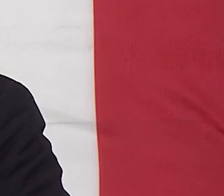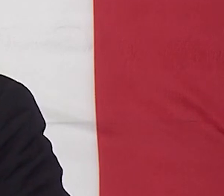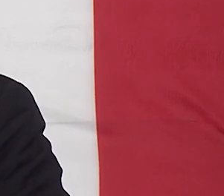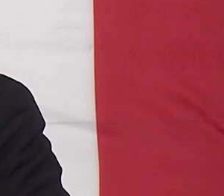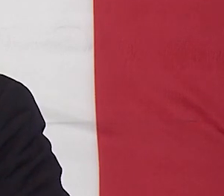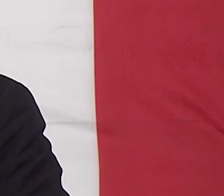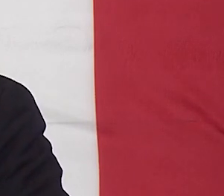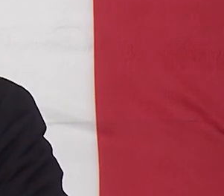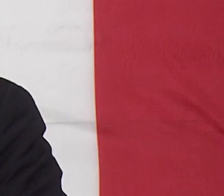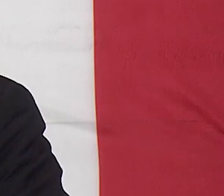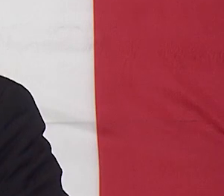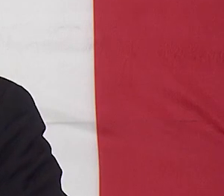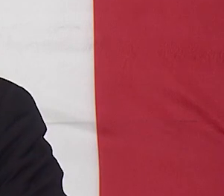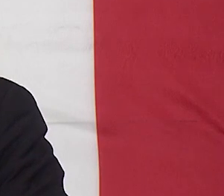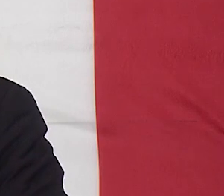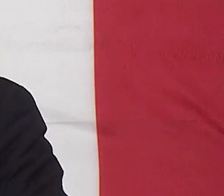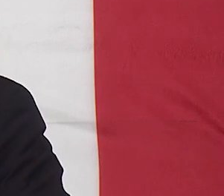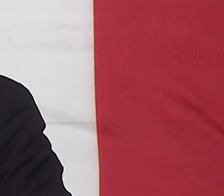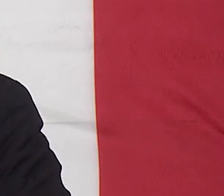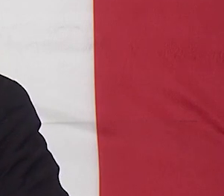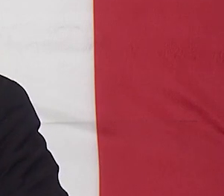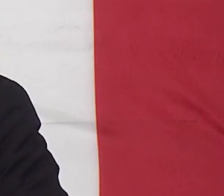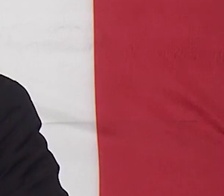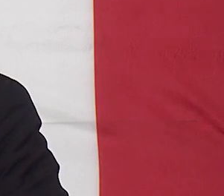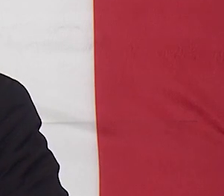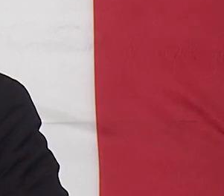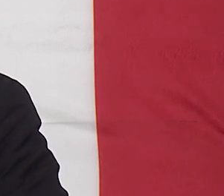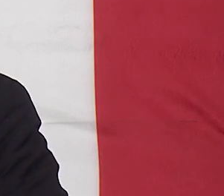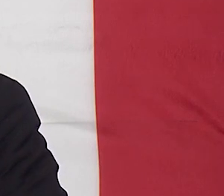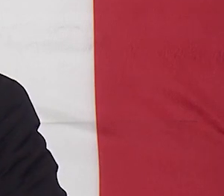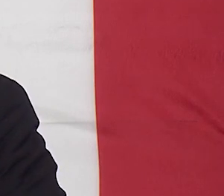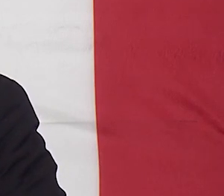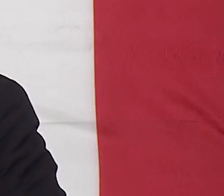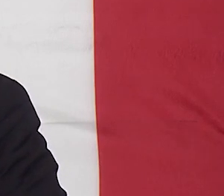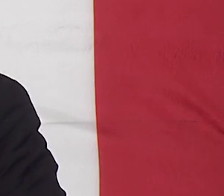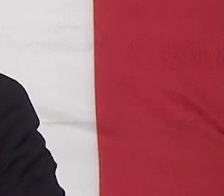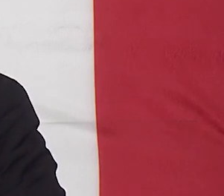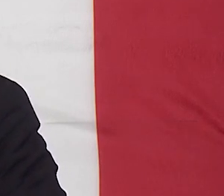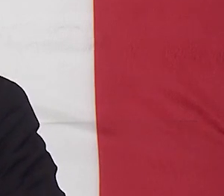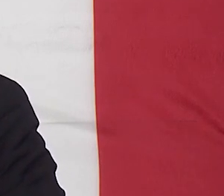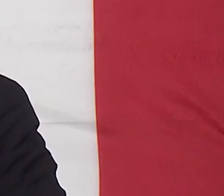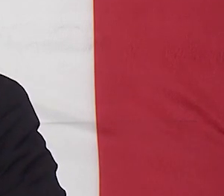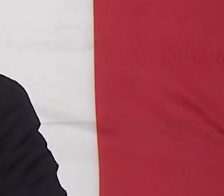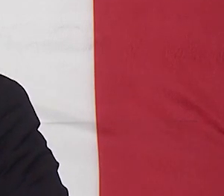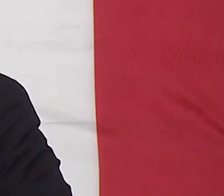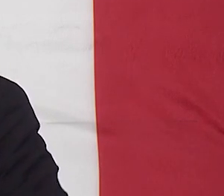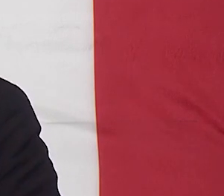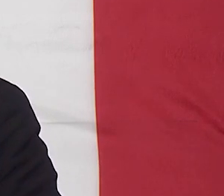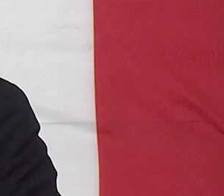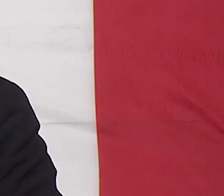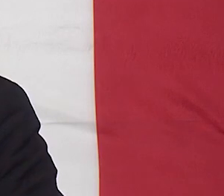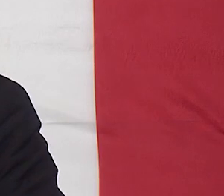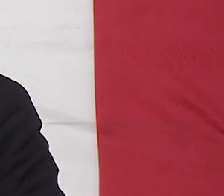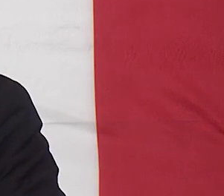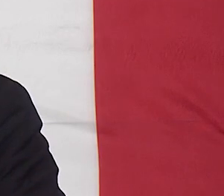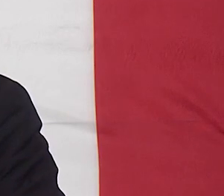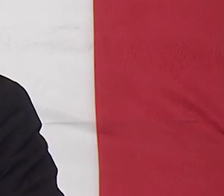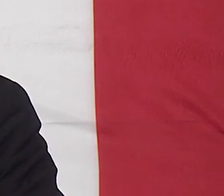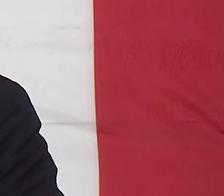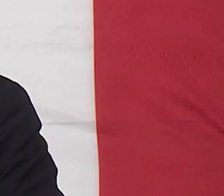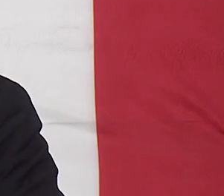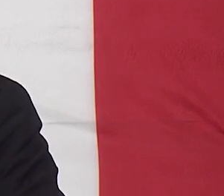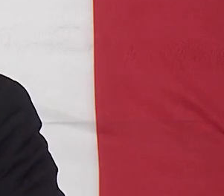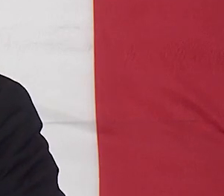prayer. Oramos esta oración. Peace comes to Puerto Rico. La paz viene a Puerto Rico. May peace come to Jerusalem. Que la paz sea